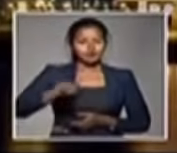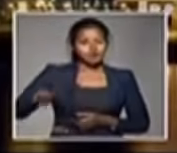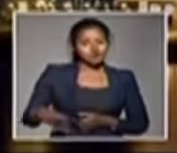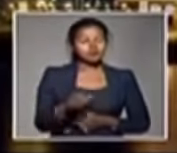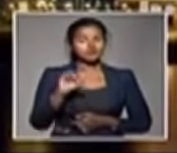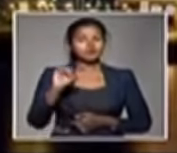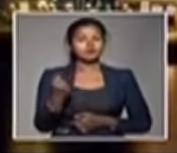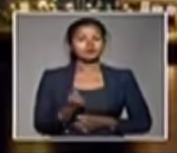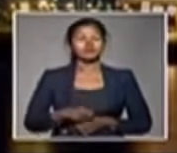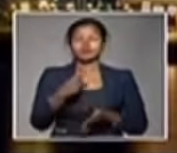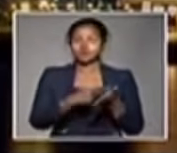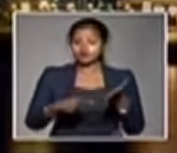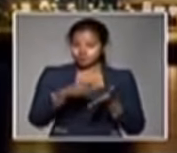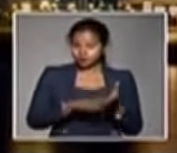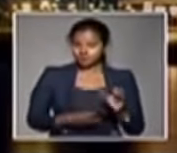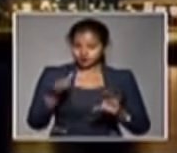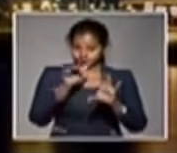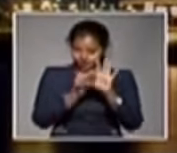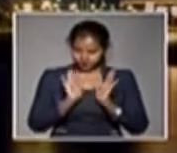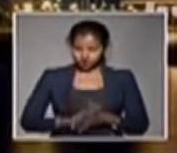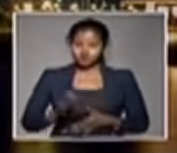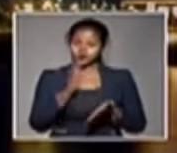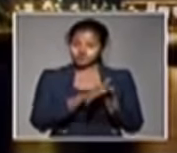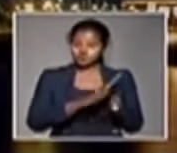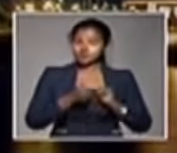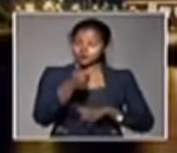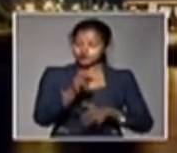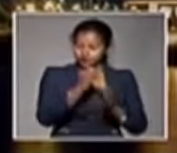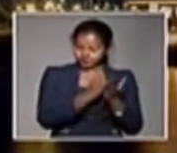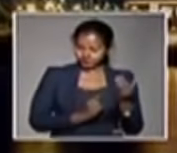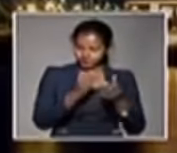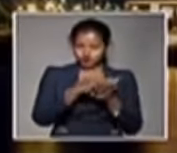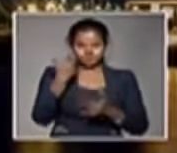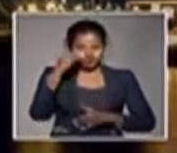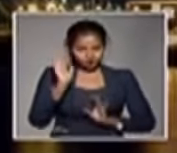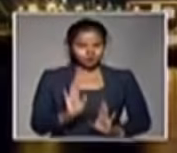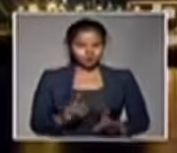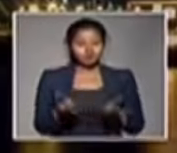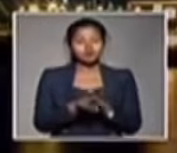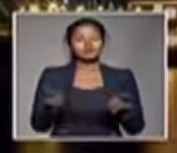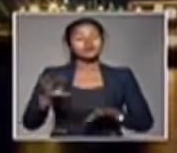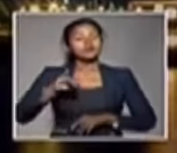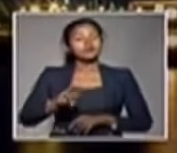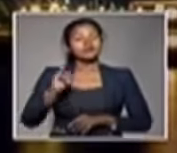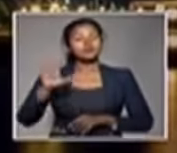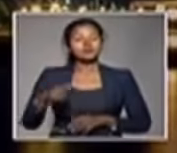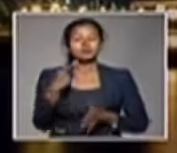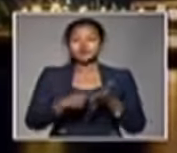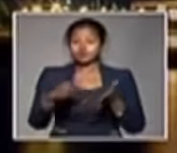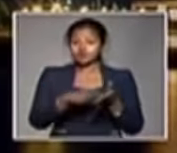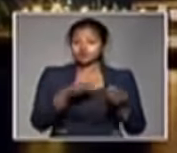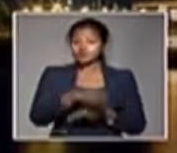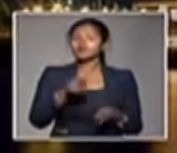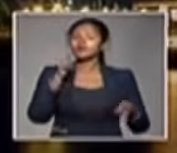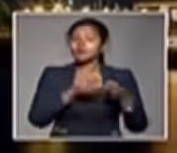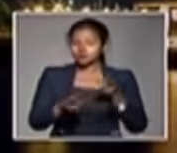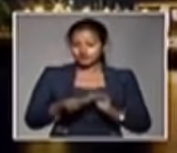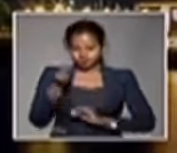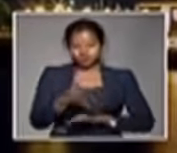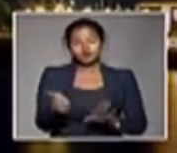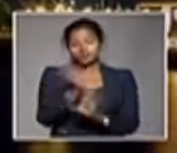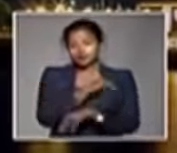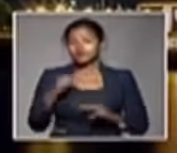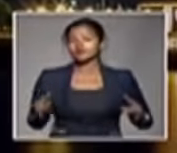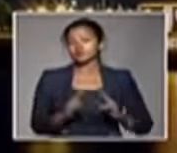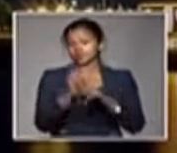156 votes were cast in favour of the 20th Amendment to the Constitution. 65 votes were cast against it during yesterday's